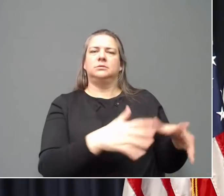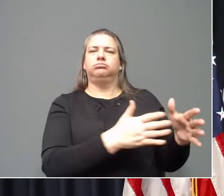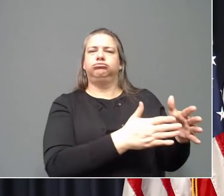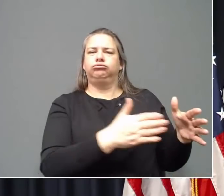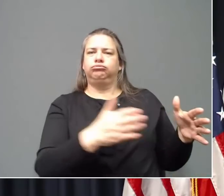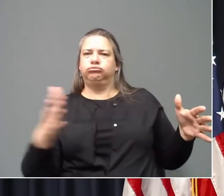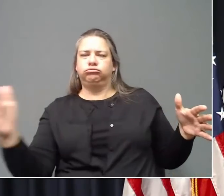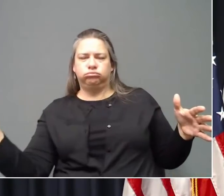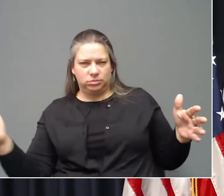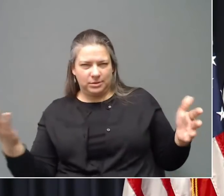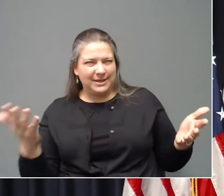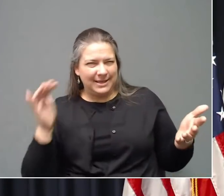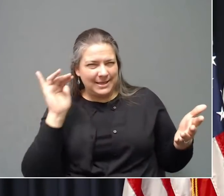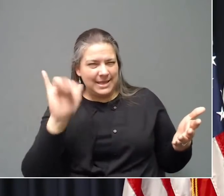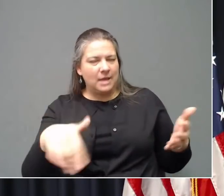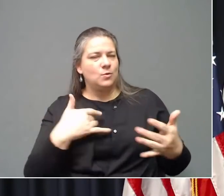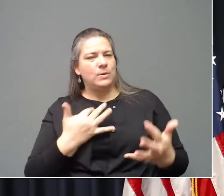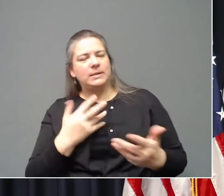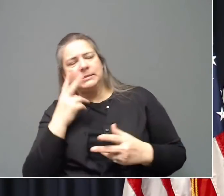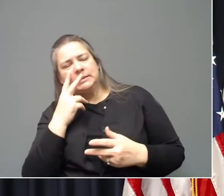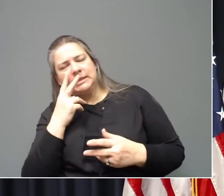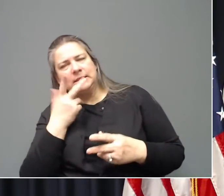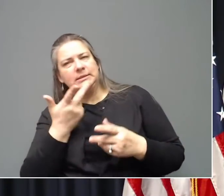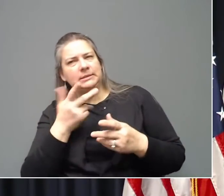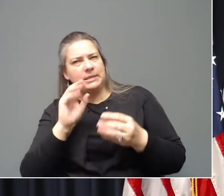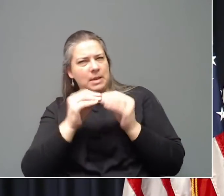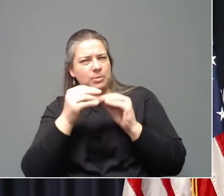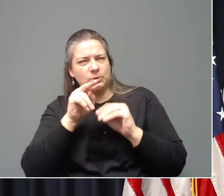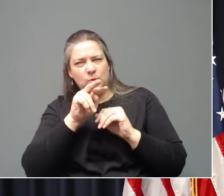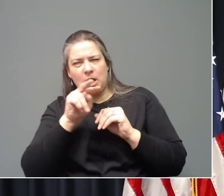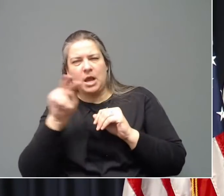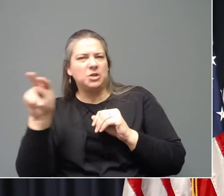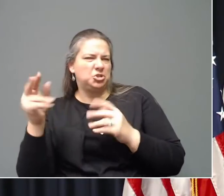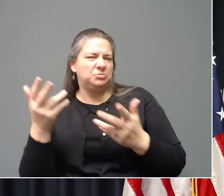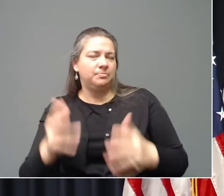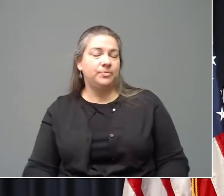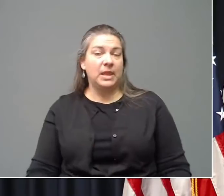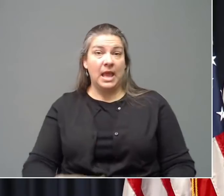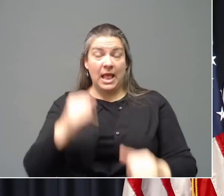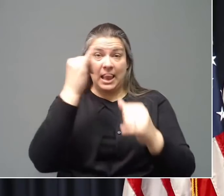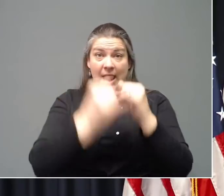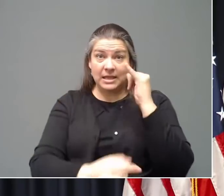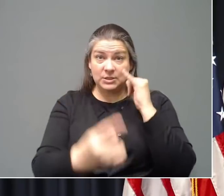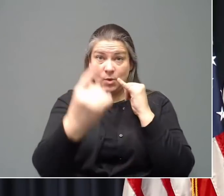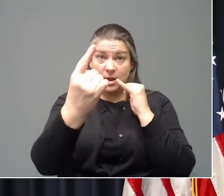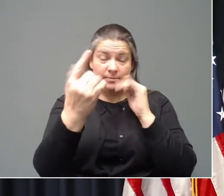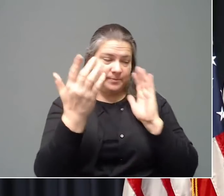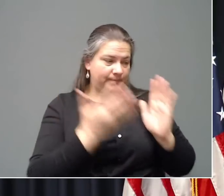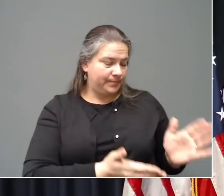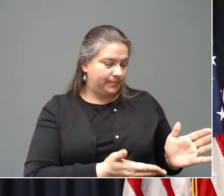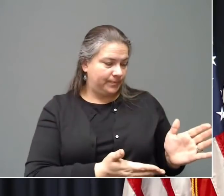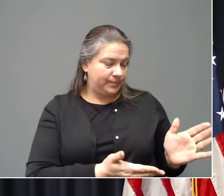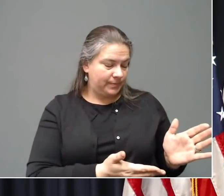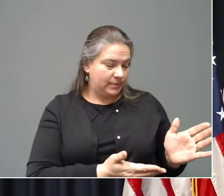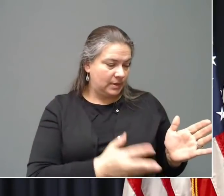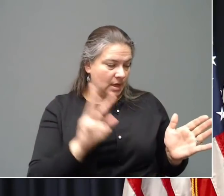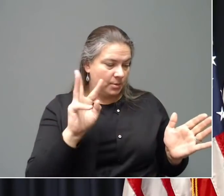and that would be something that we would need to know. All right, last question, Victor Puente from